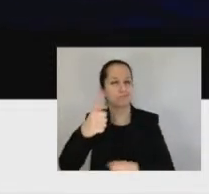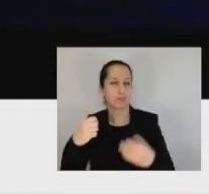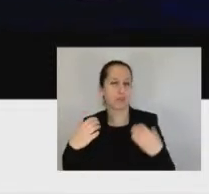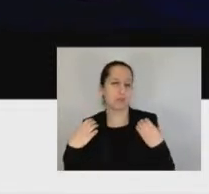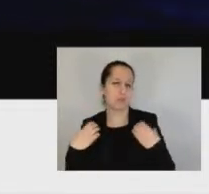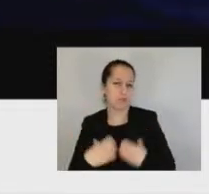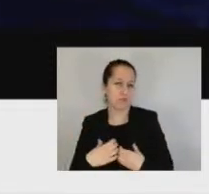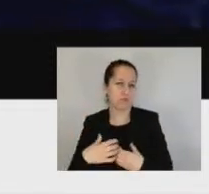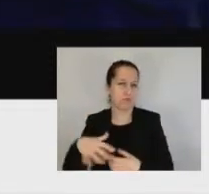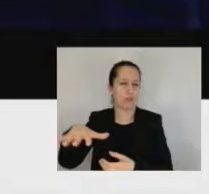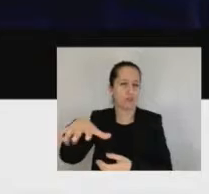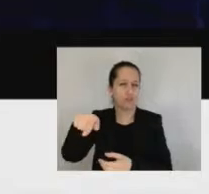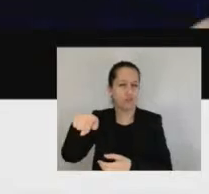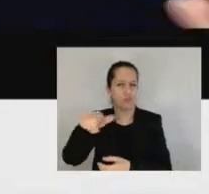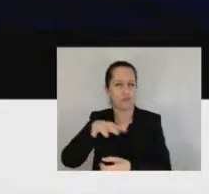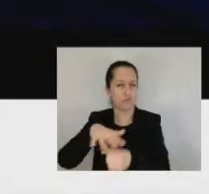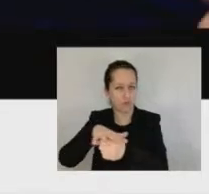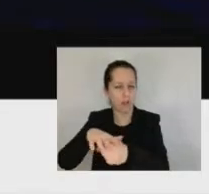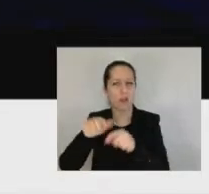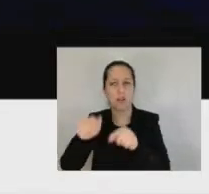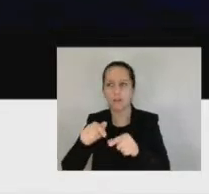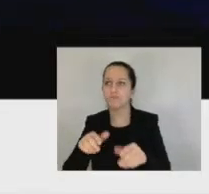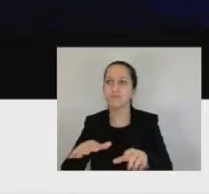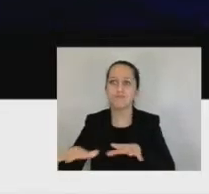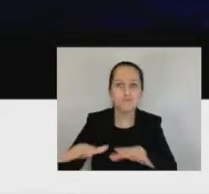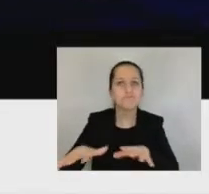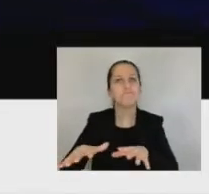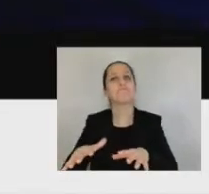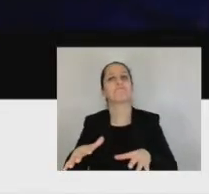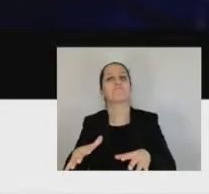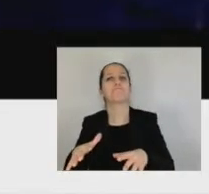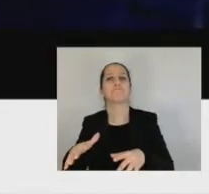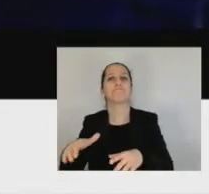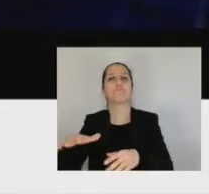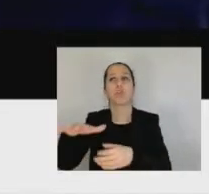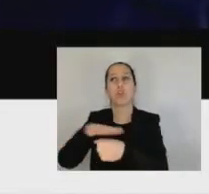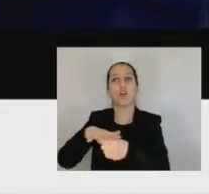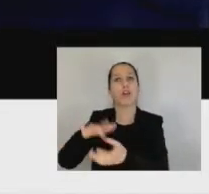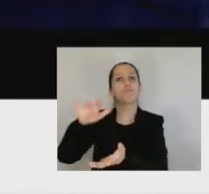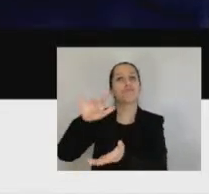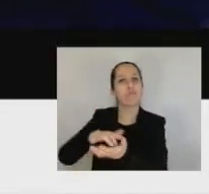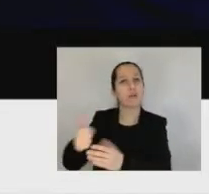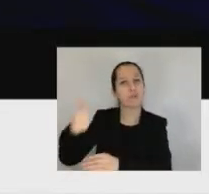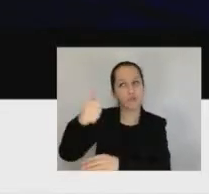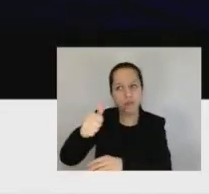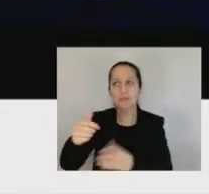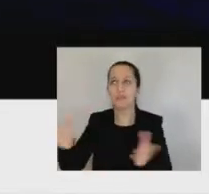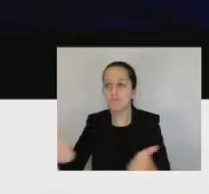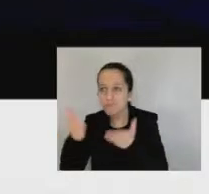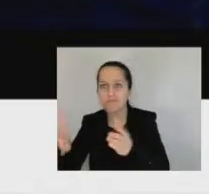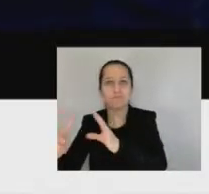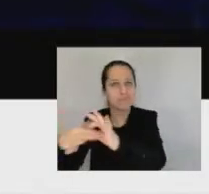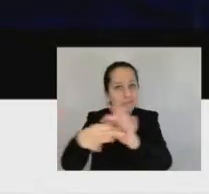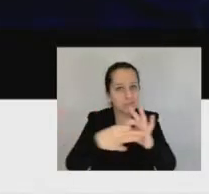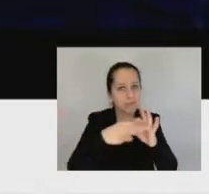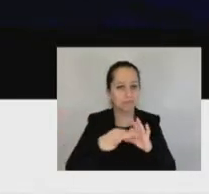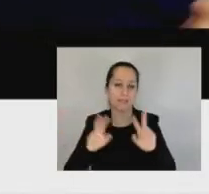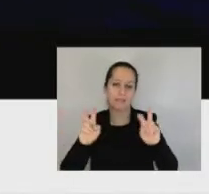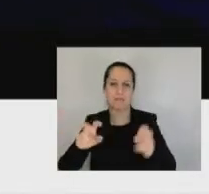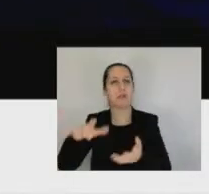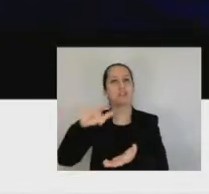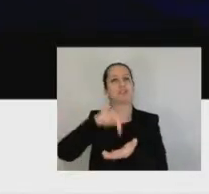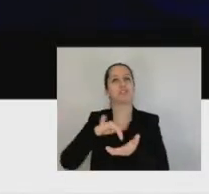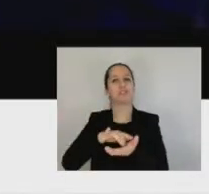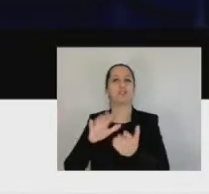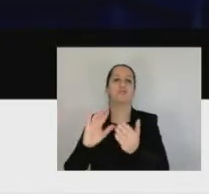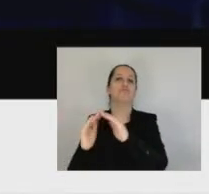governments. We have strengthened the trajectory in the region about the movement of districts with town halls and healthy